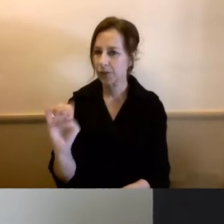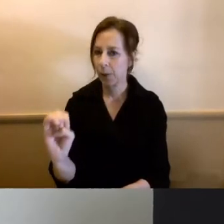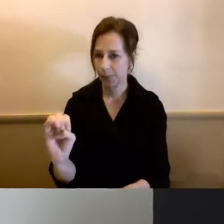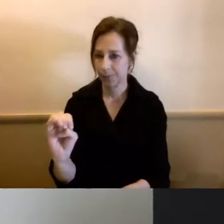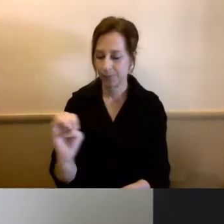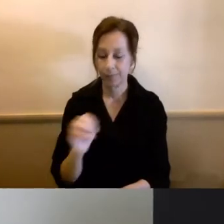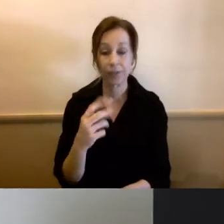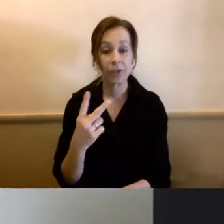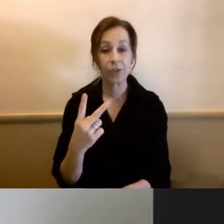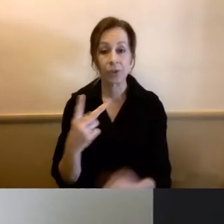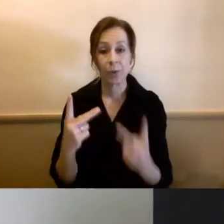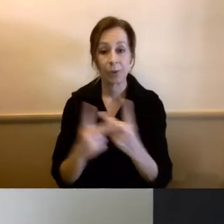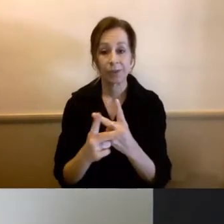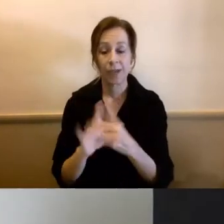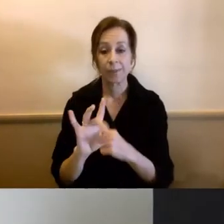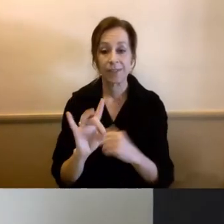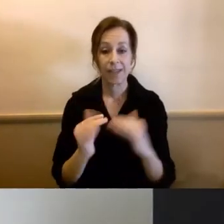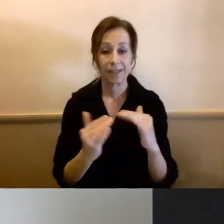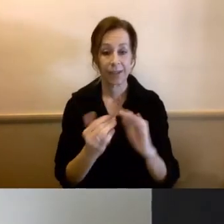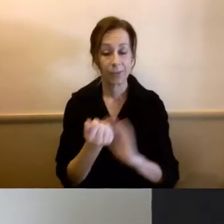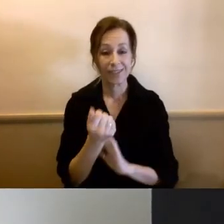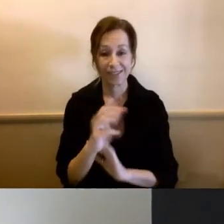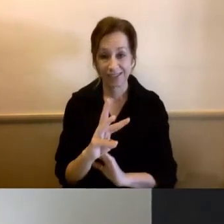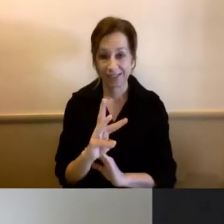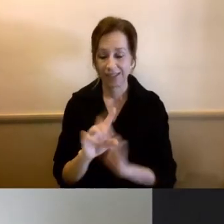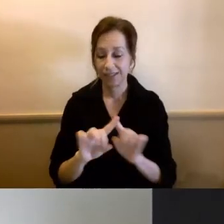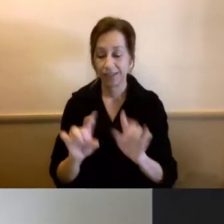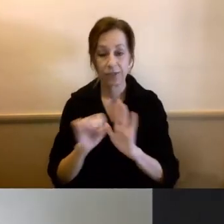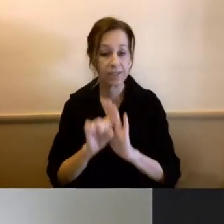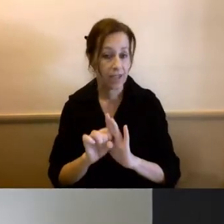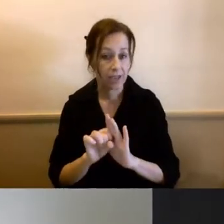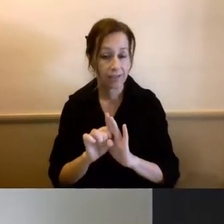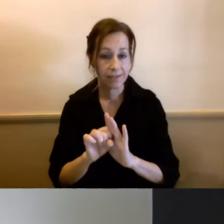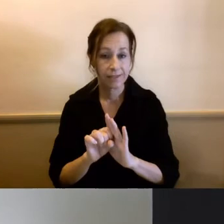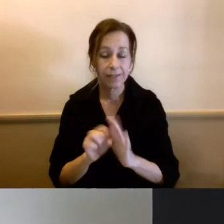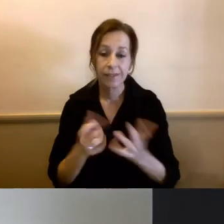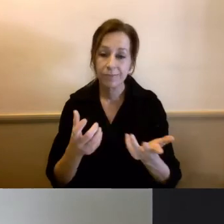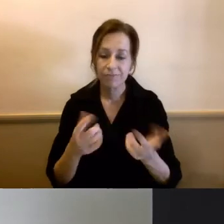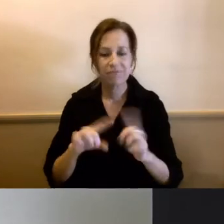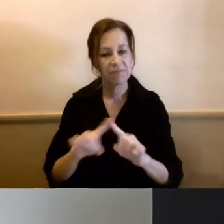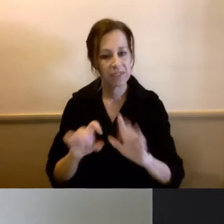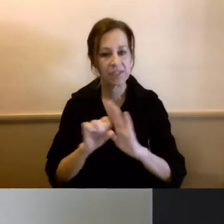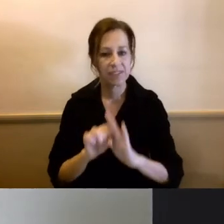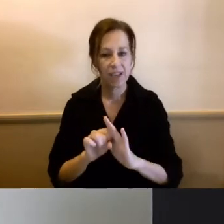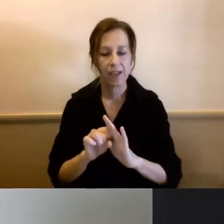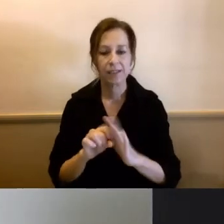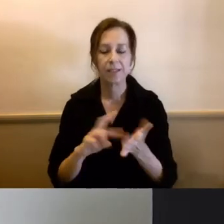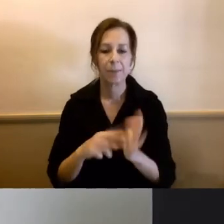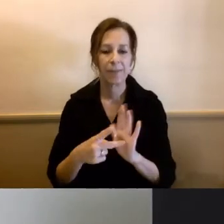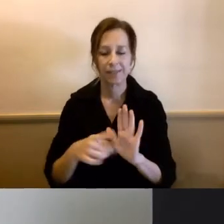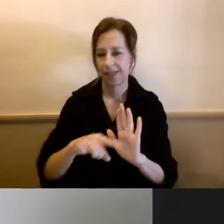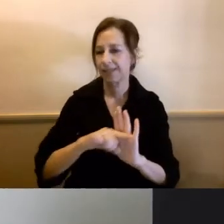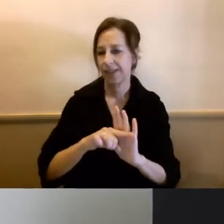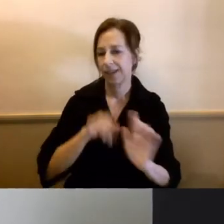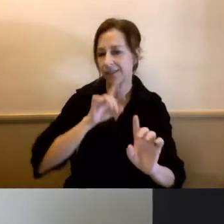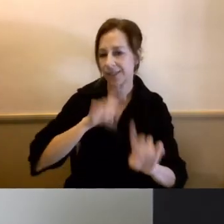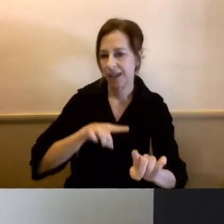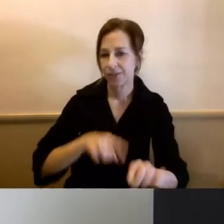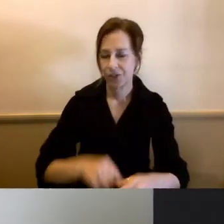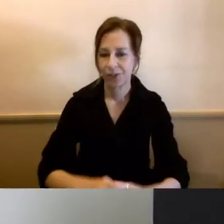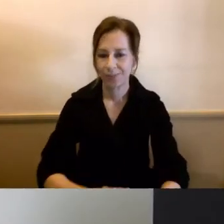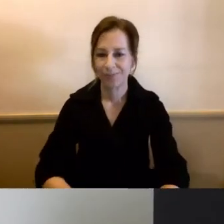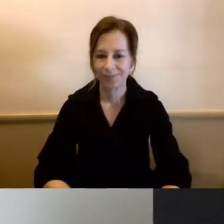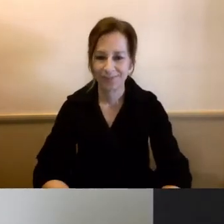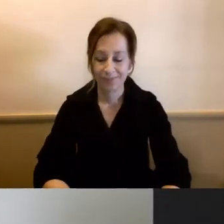Okay, over here, 2 times 8 is 16. Different signs, so here are different signs, so I'm going to have a negative as my